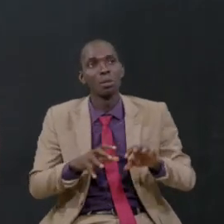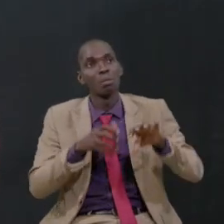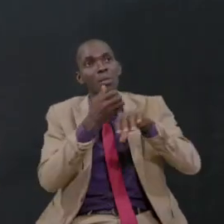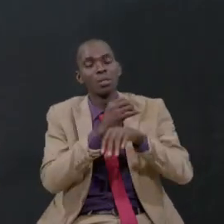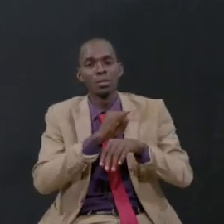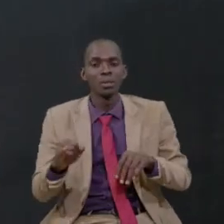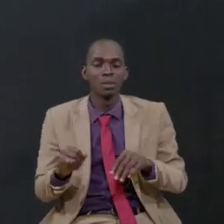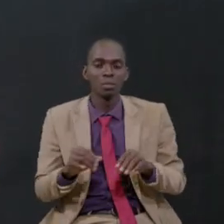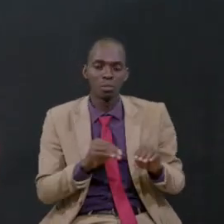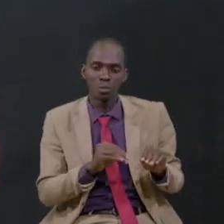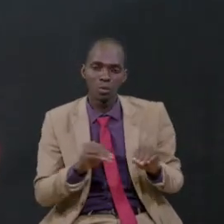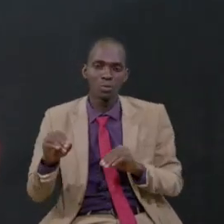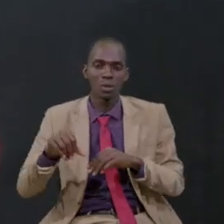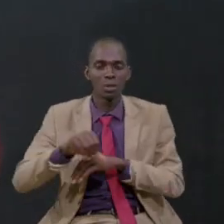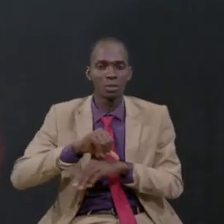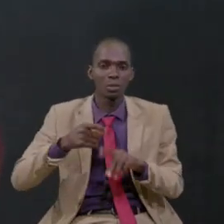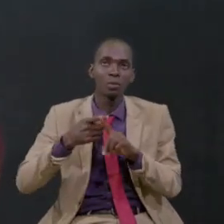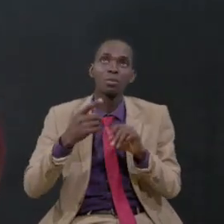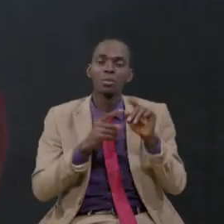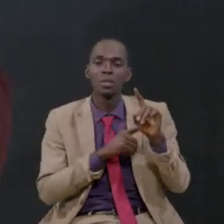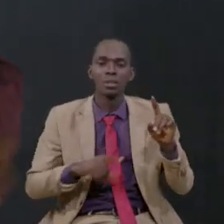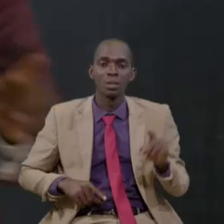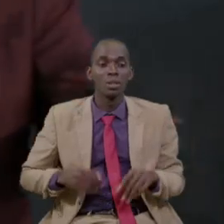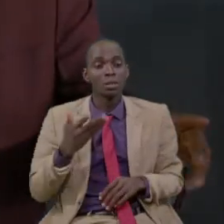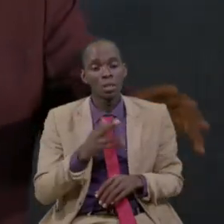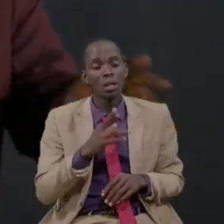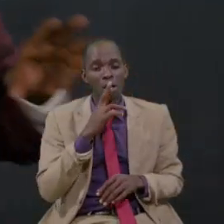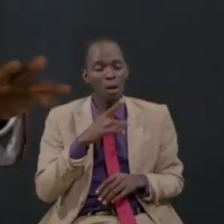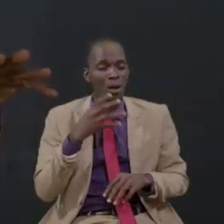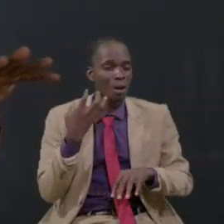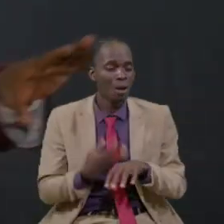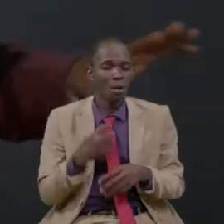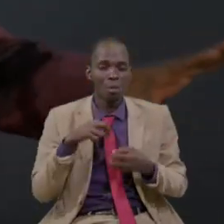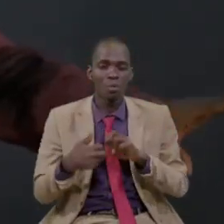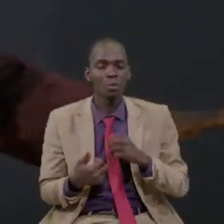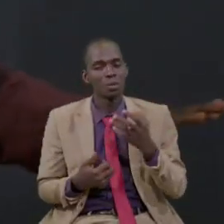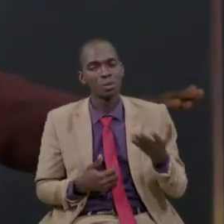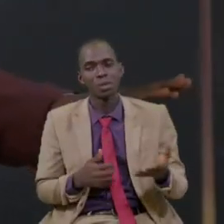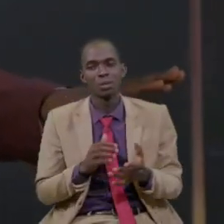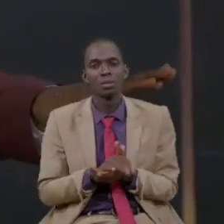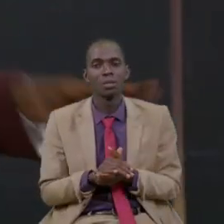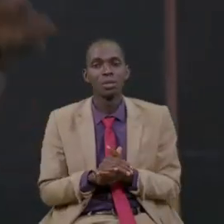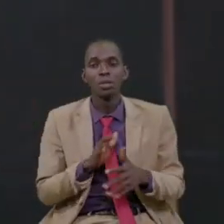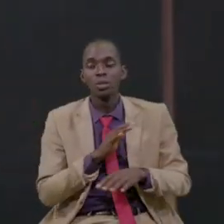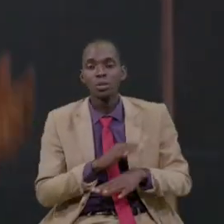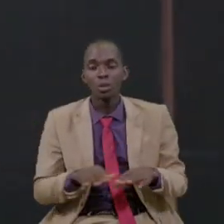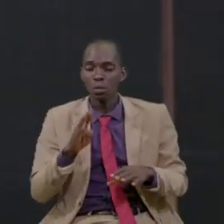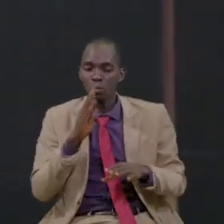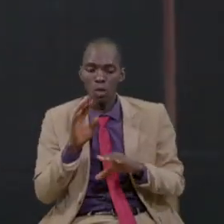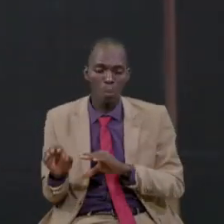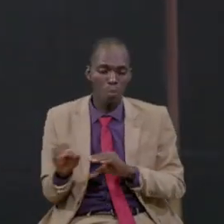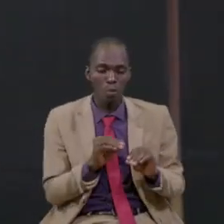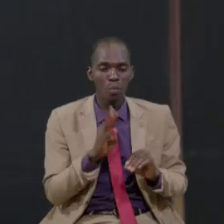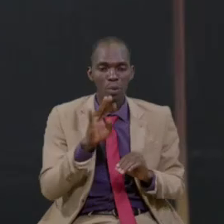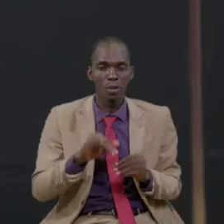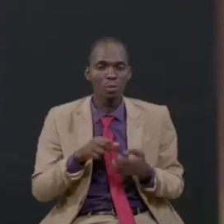the Lord. The mountains there. Don't be moved by the mountain. Many of us are